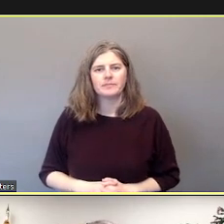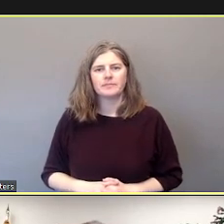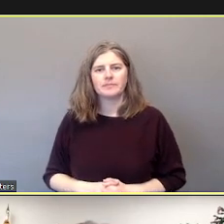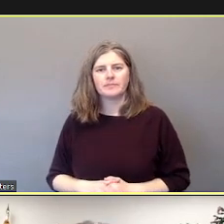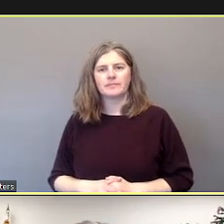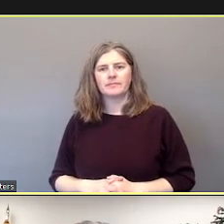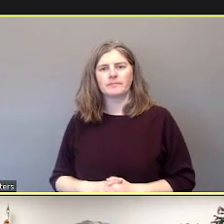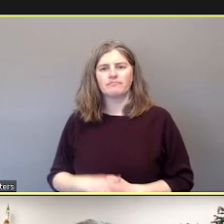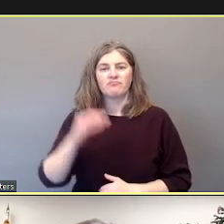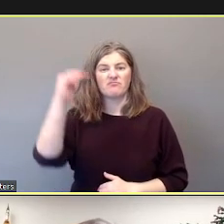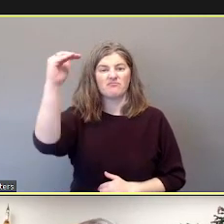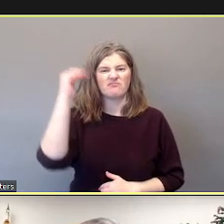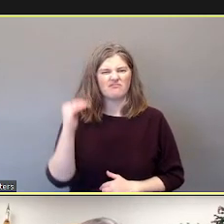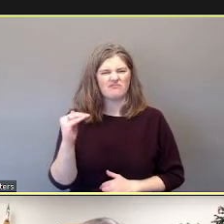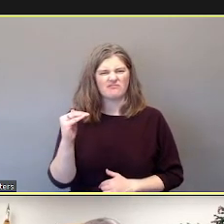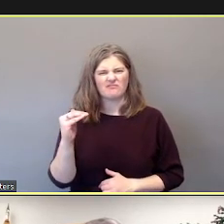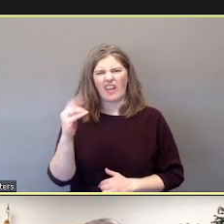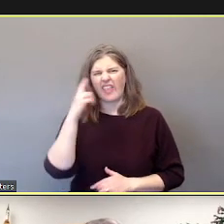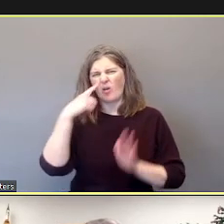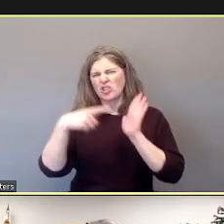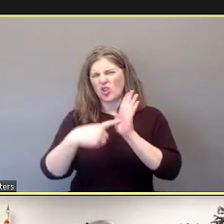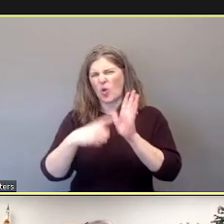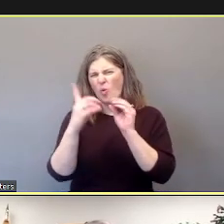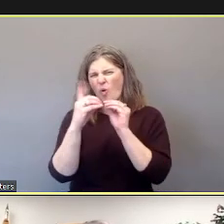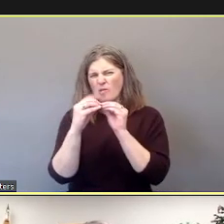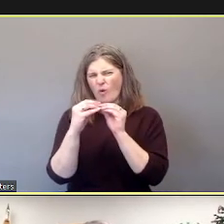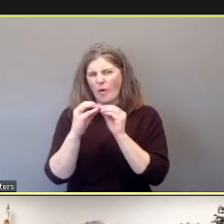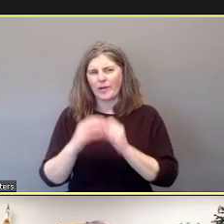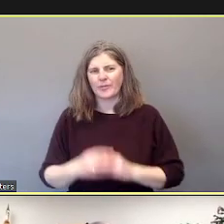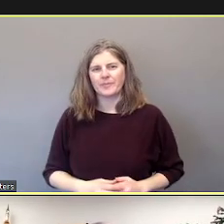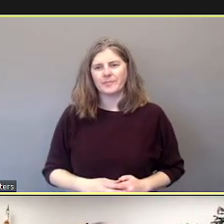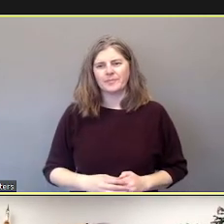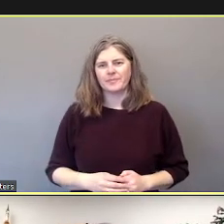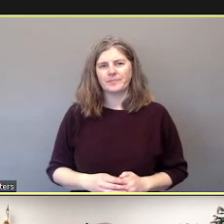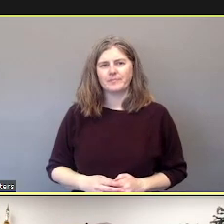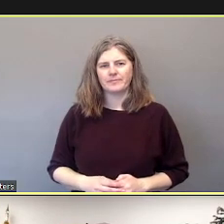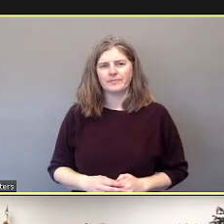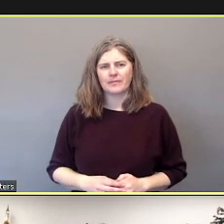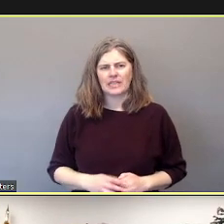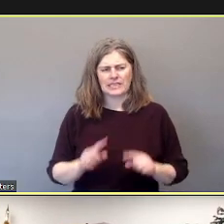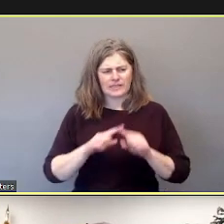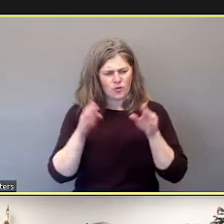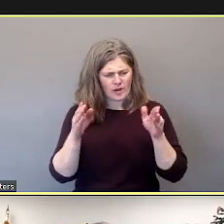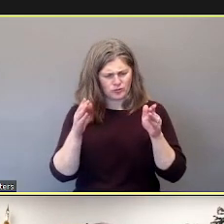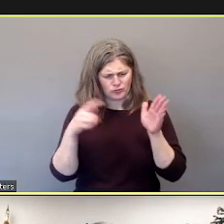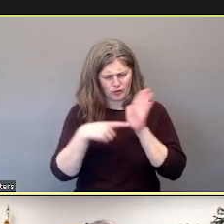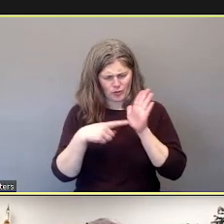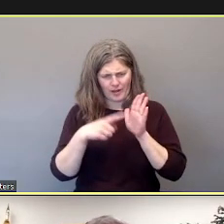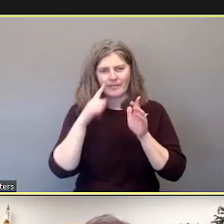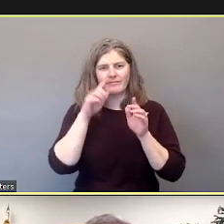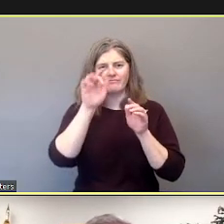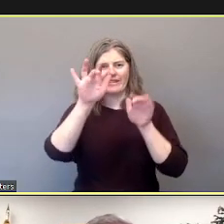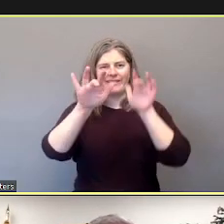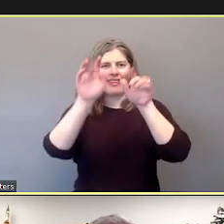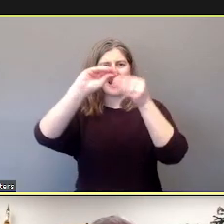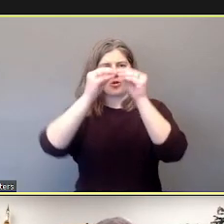Next slide. I think I'm just going to show you one more. There's another way to do this. And that